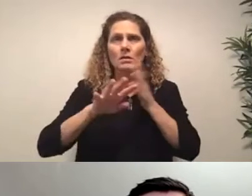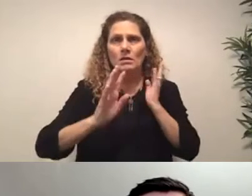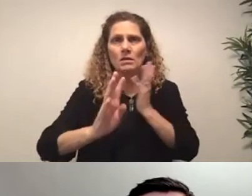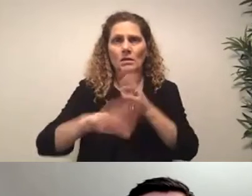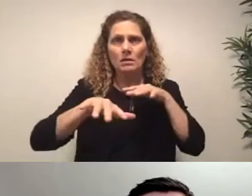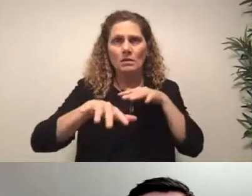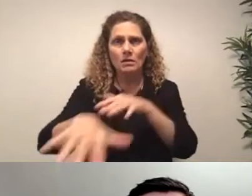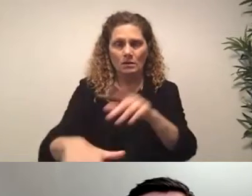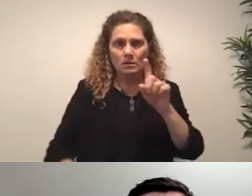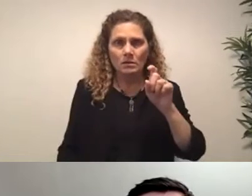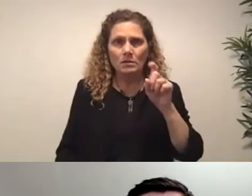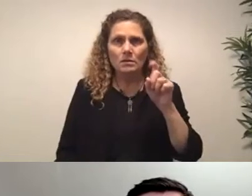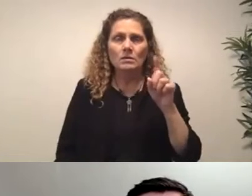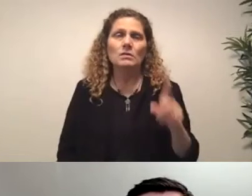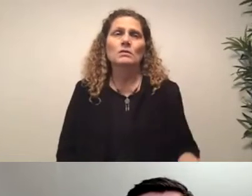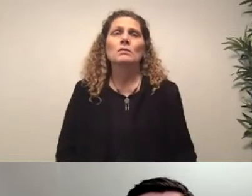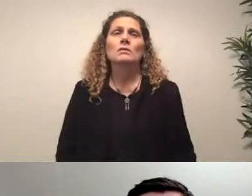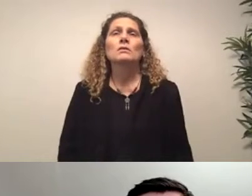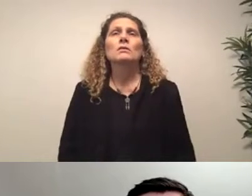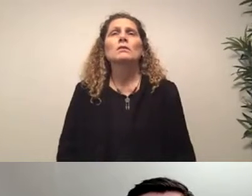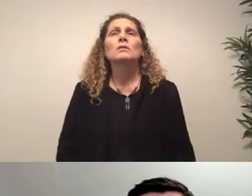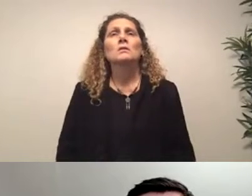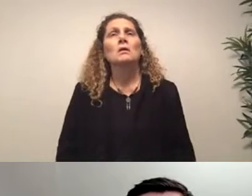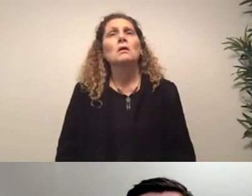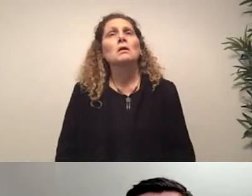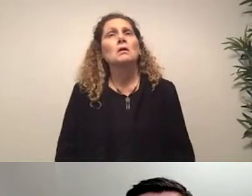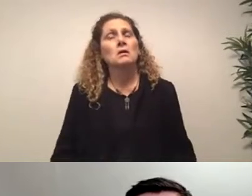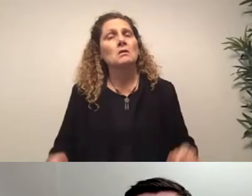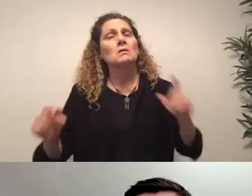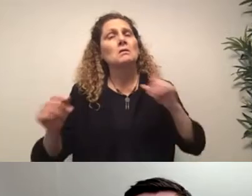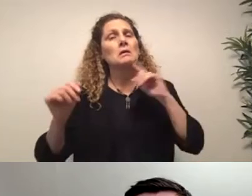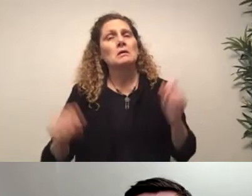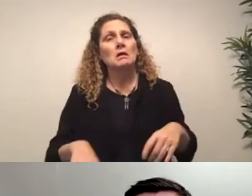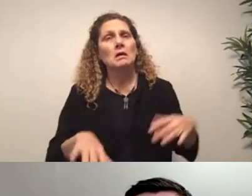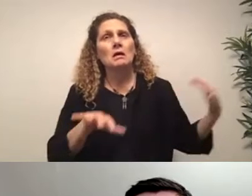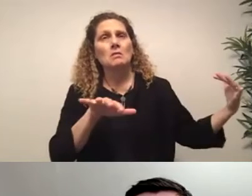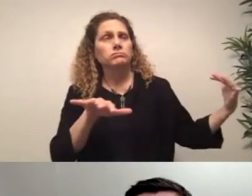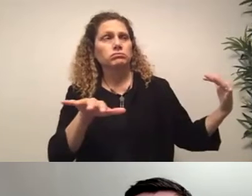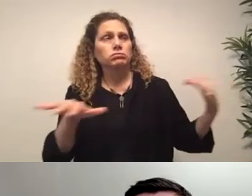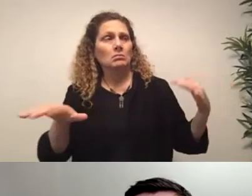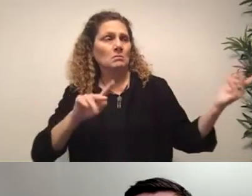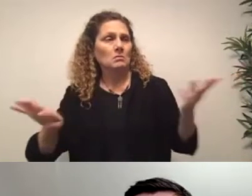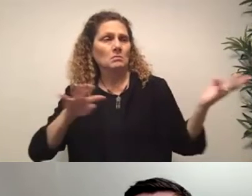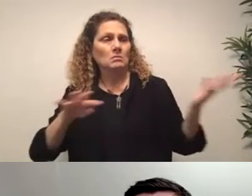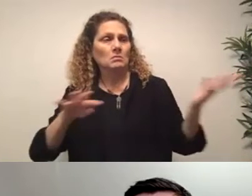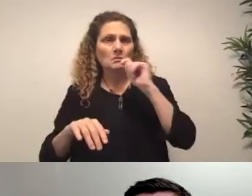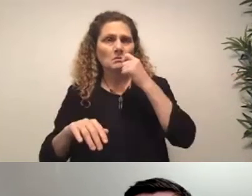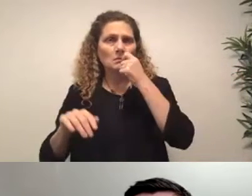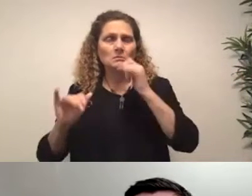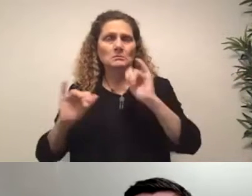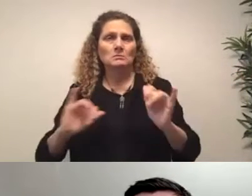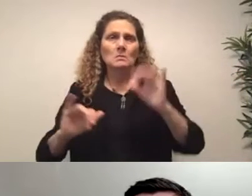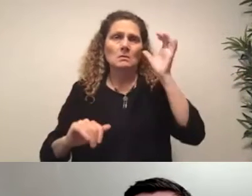more in Wisconsin. But it also could exist in a clinic setting. So I think most appropriately, there'll be a combination